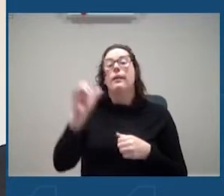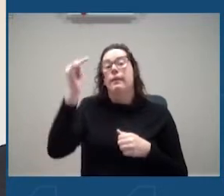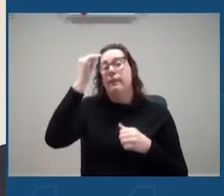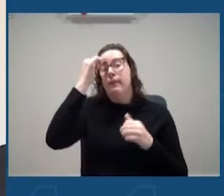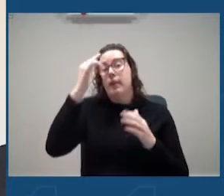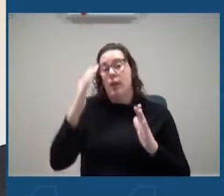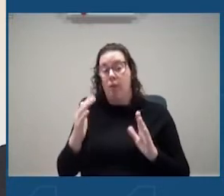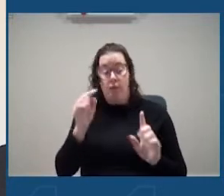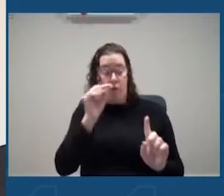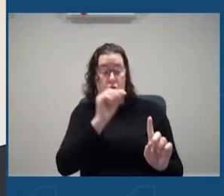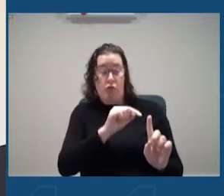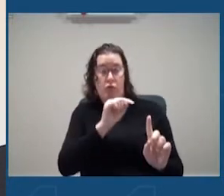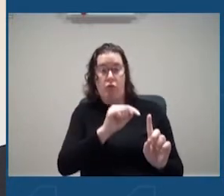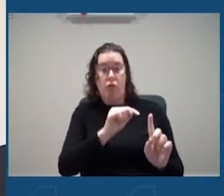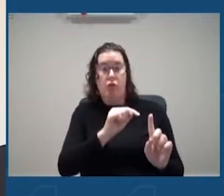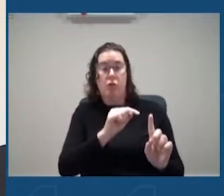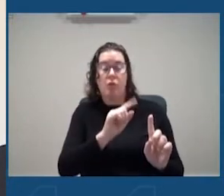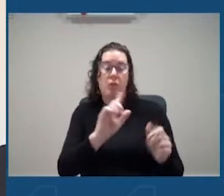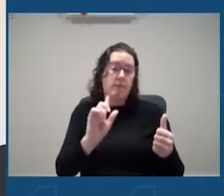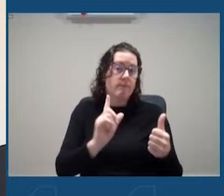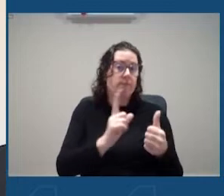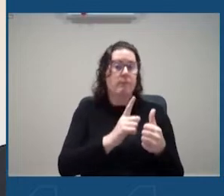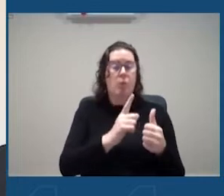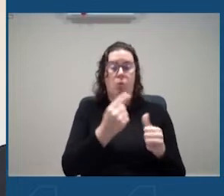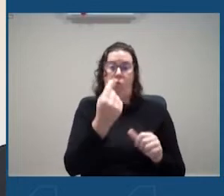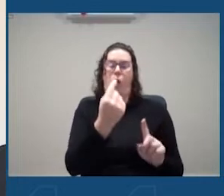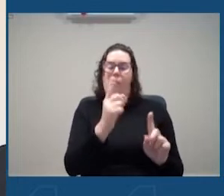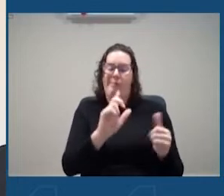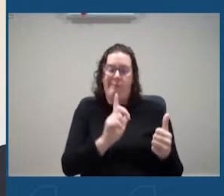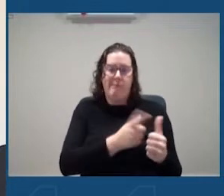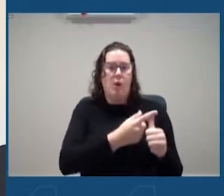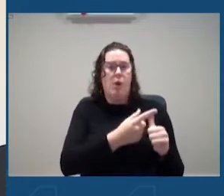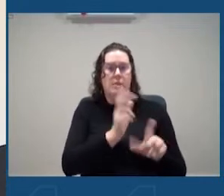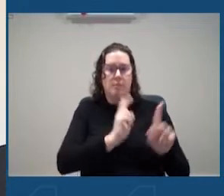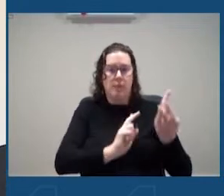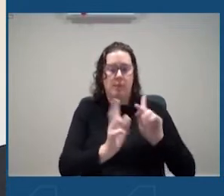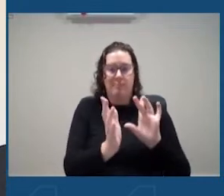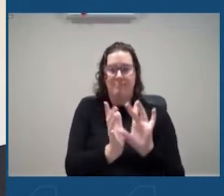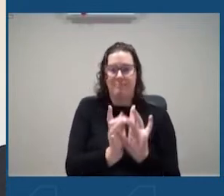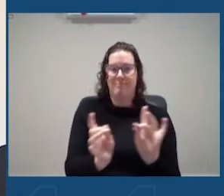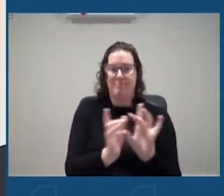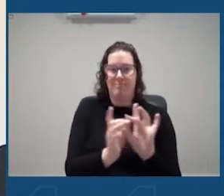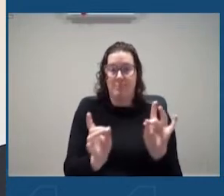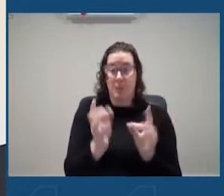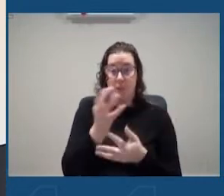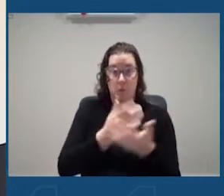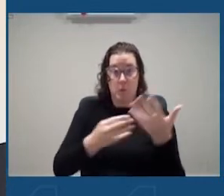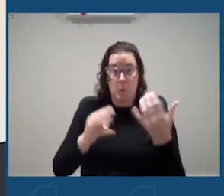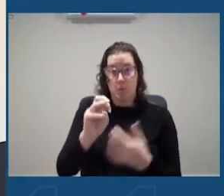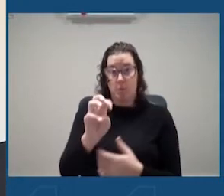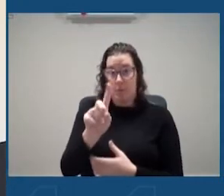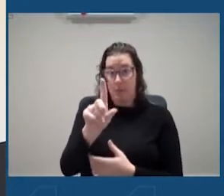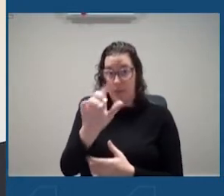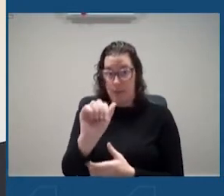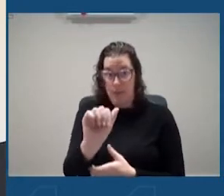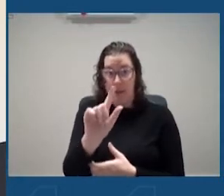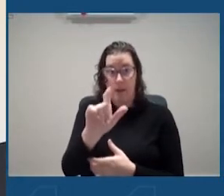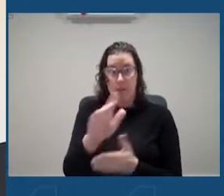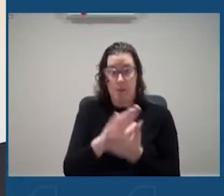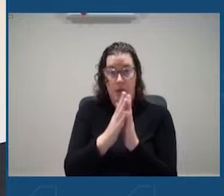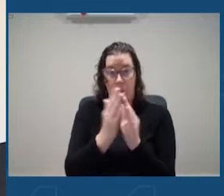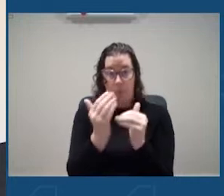was one of the first people to talk about reining in social media and stopping